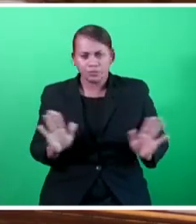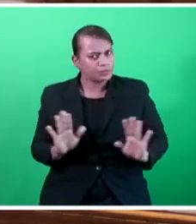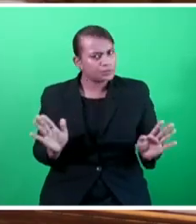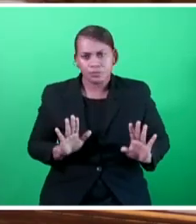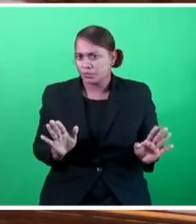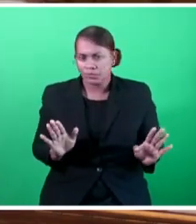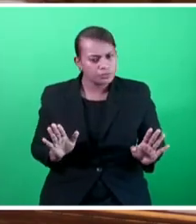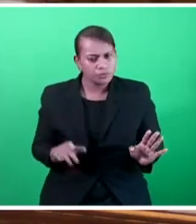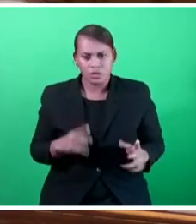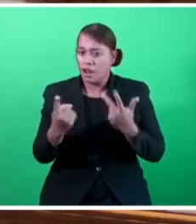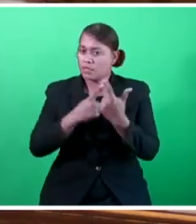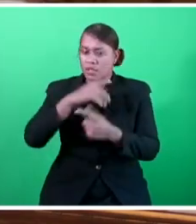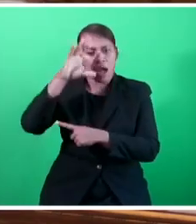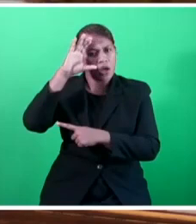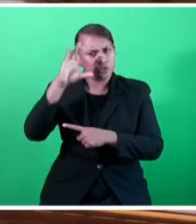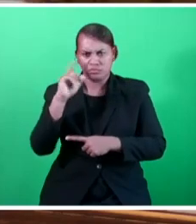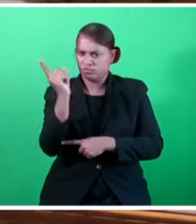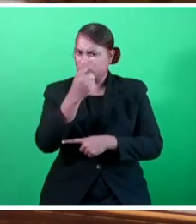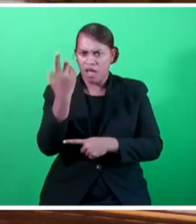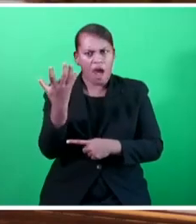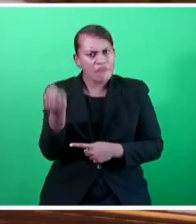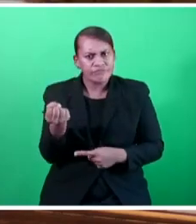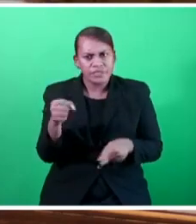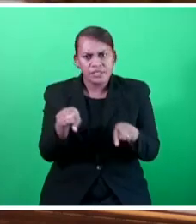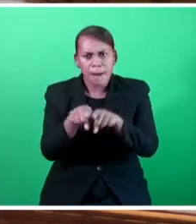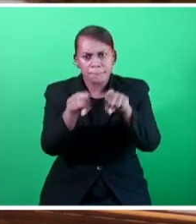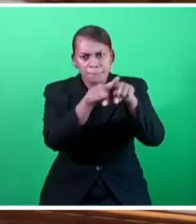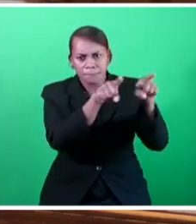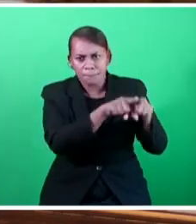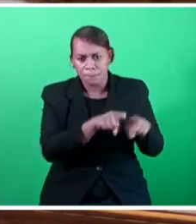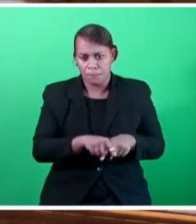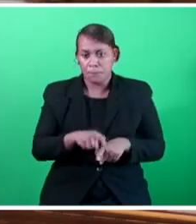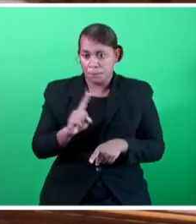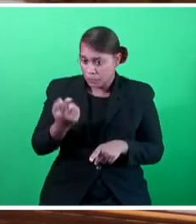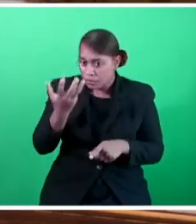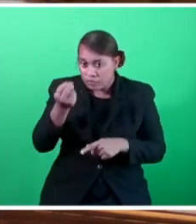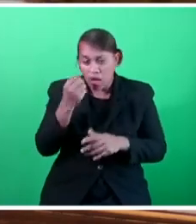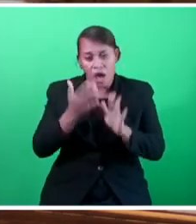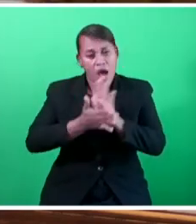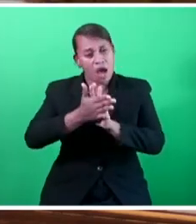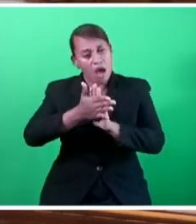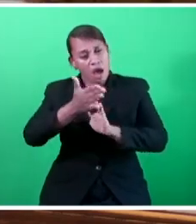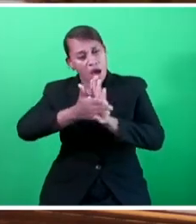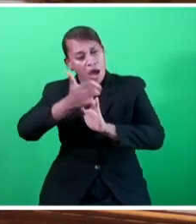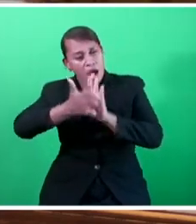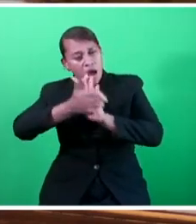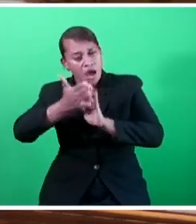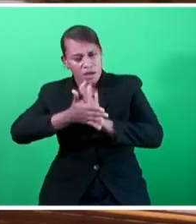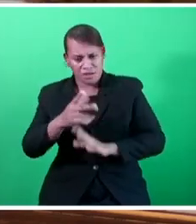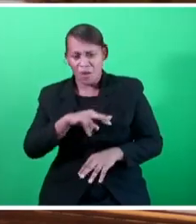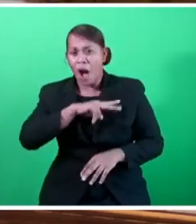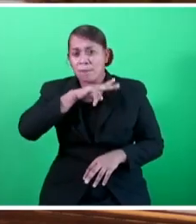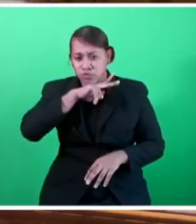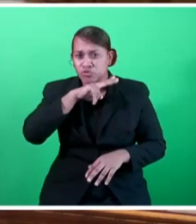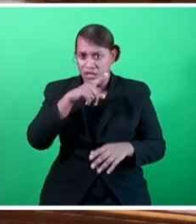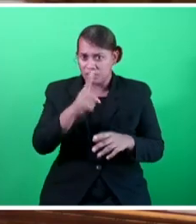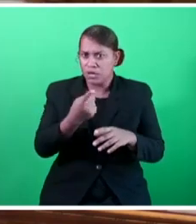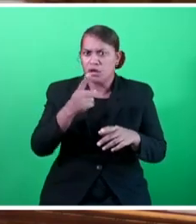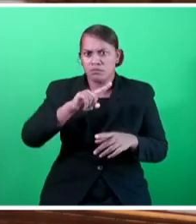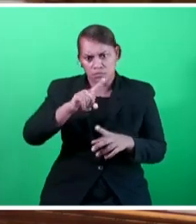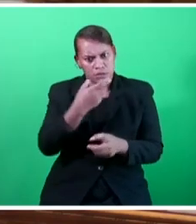Switzerland, Denmark, and Iceland are routinely ranked as some of the safest places to be a woman in the